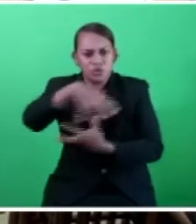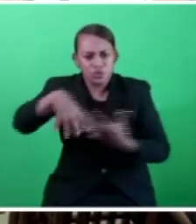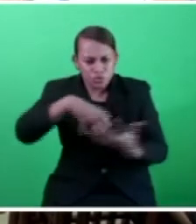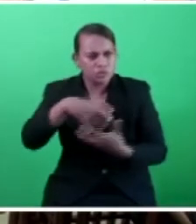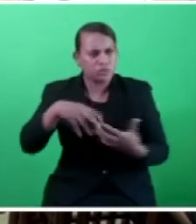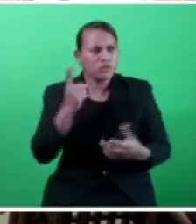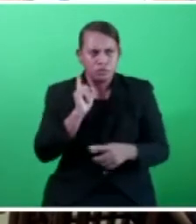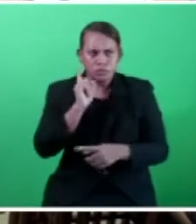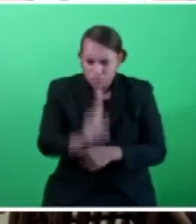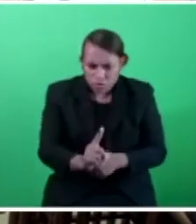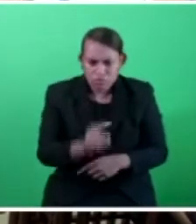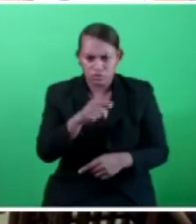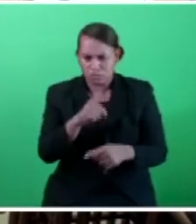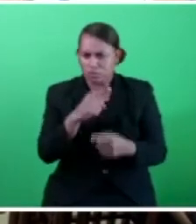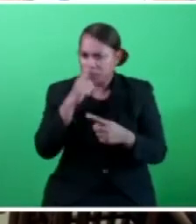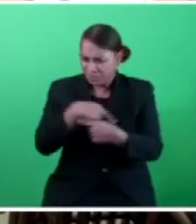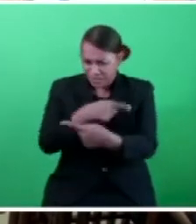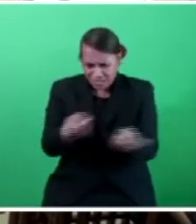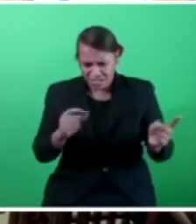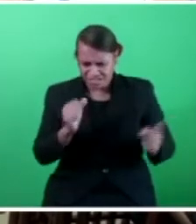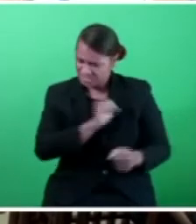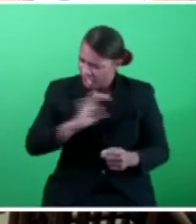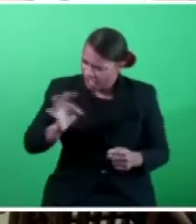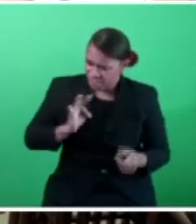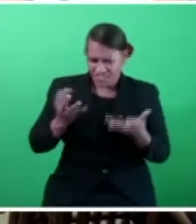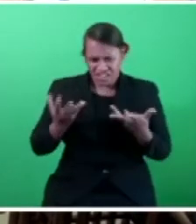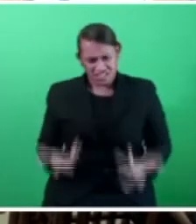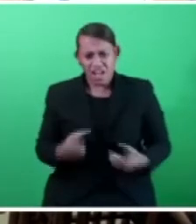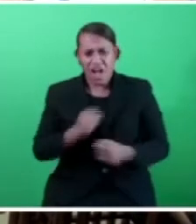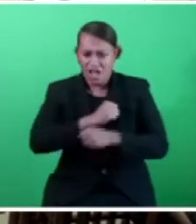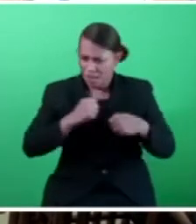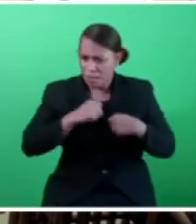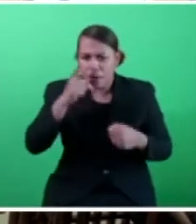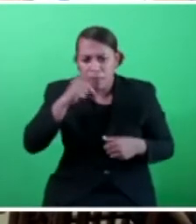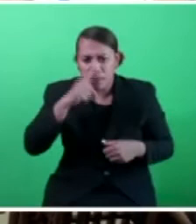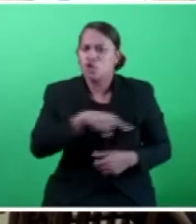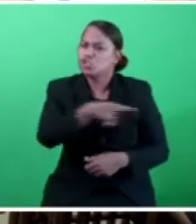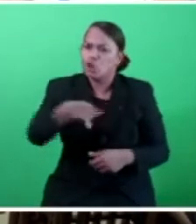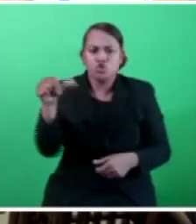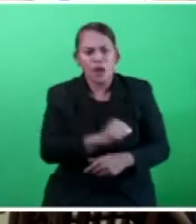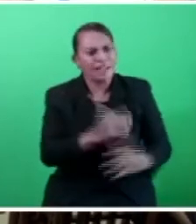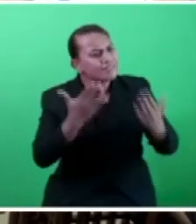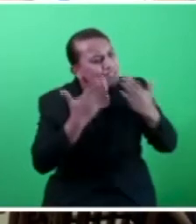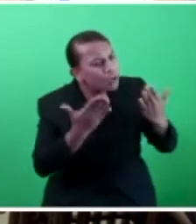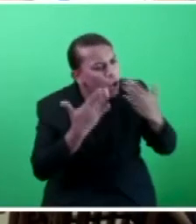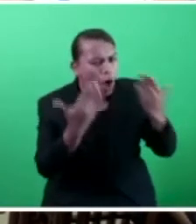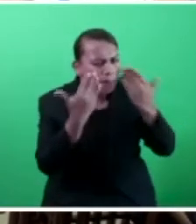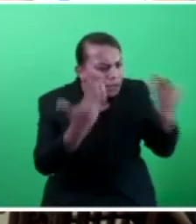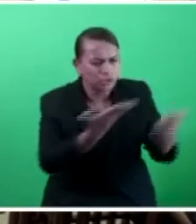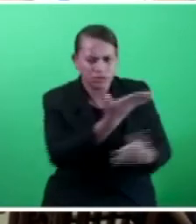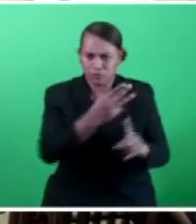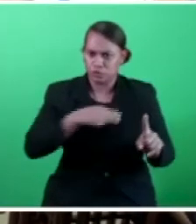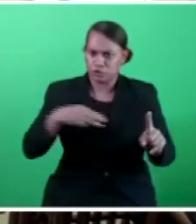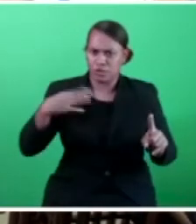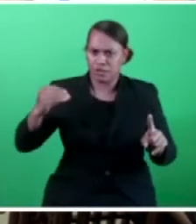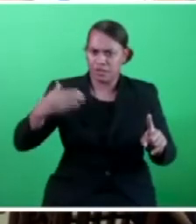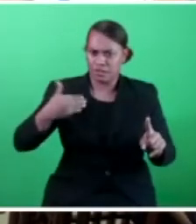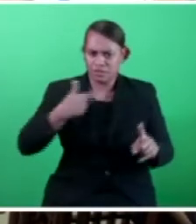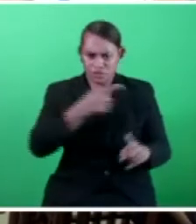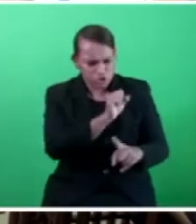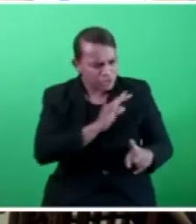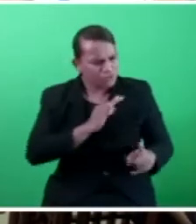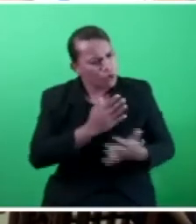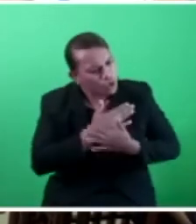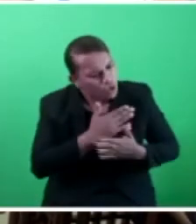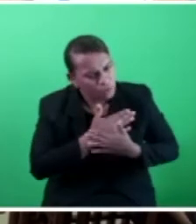are the Ministry of Health staff. They deserve your gratitude. They deserve our gratitude, not this type of a